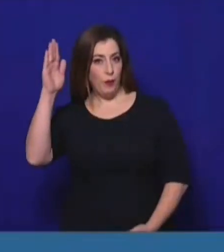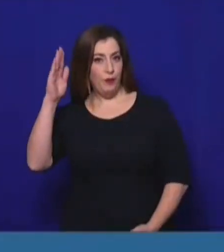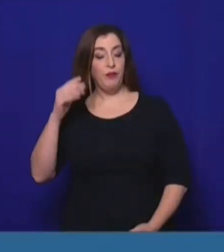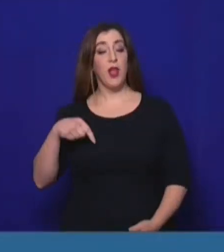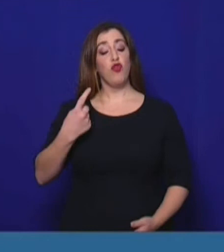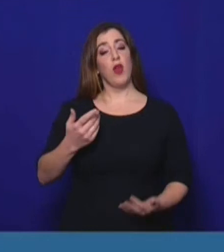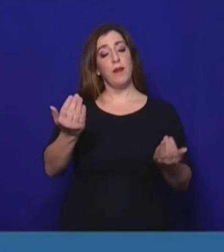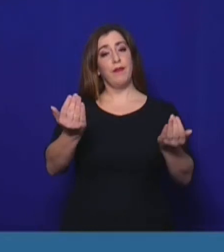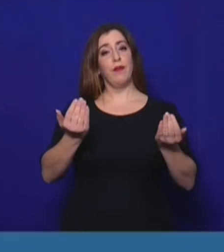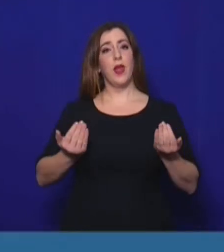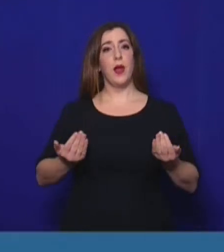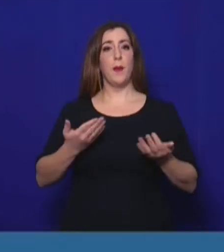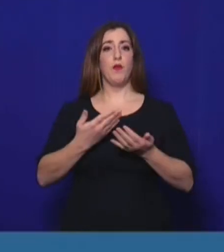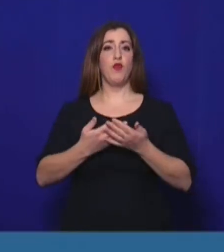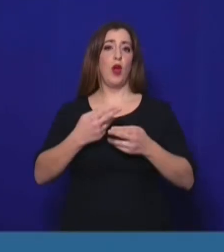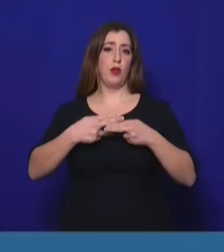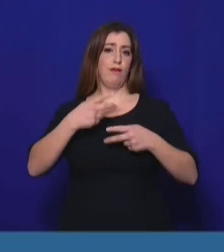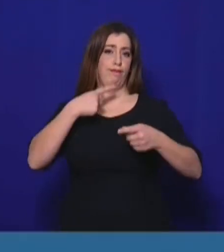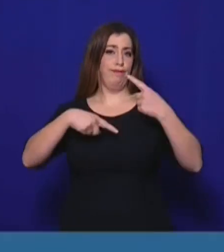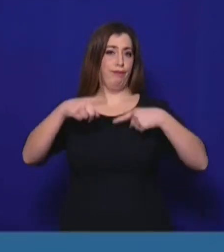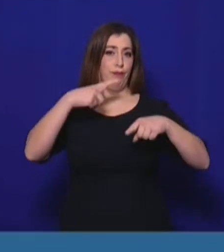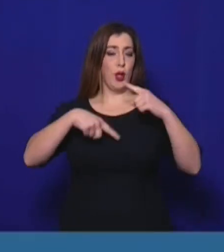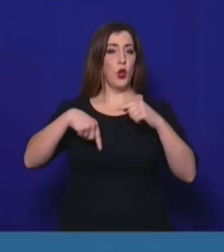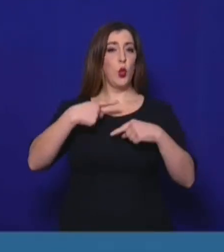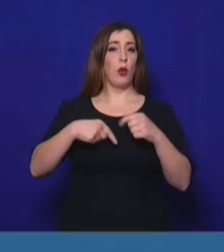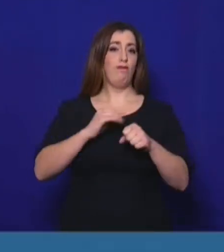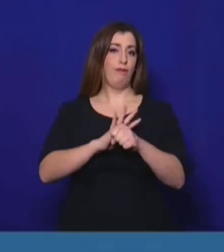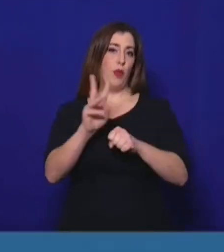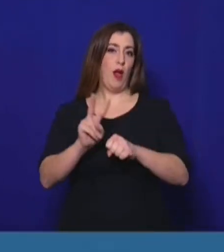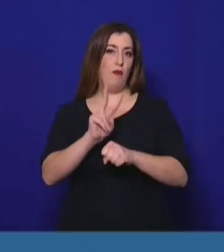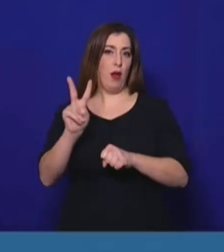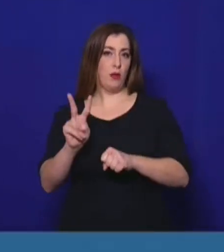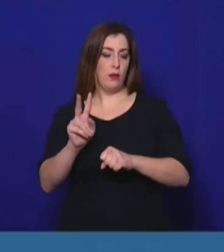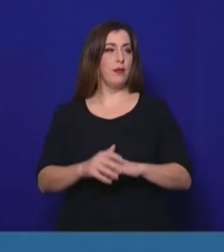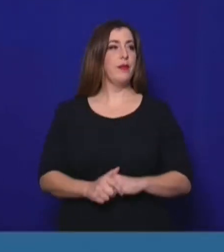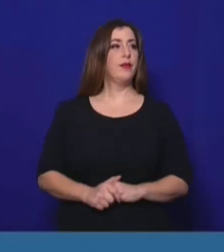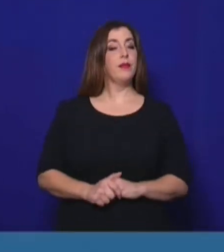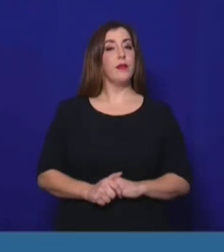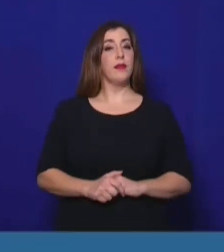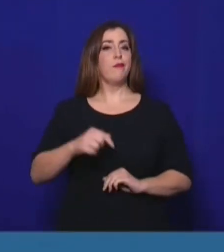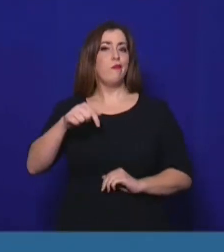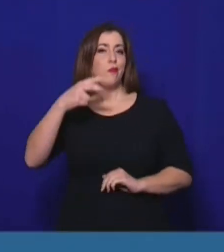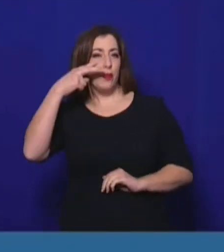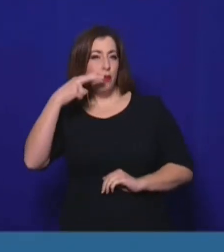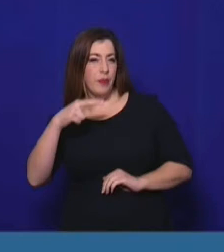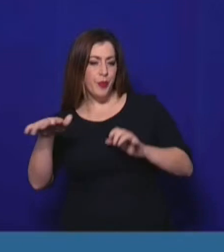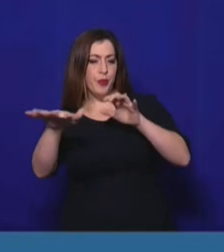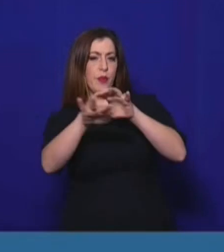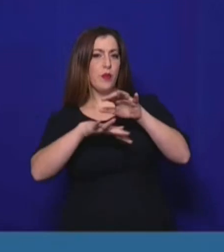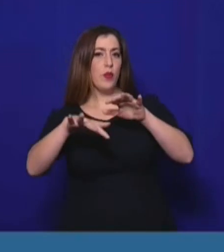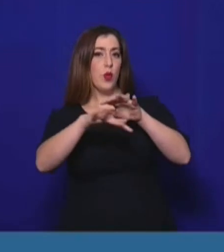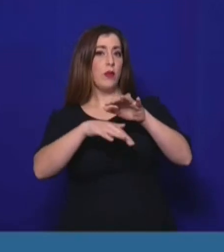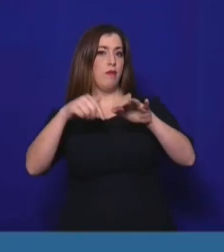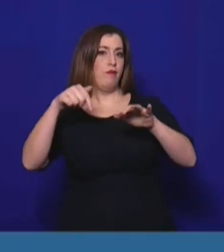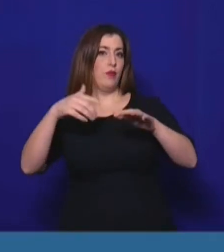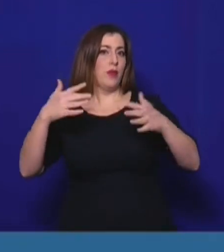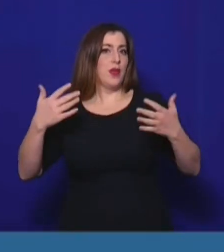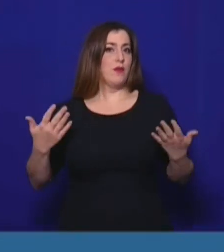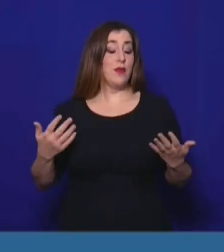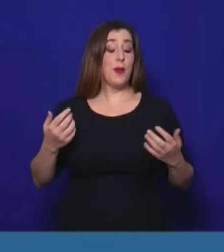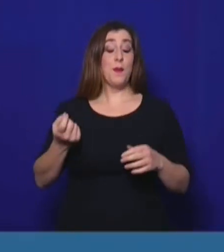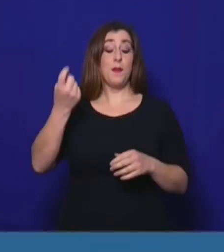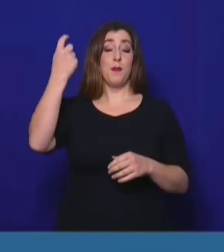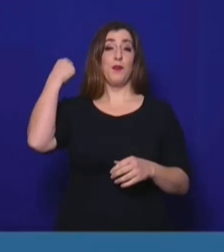Ġejna ltqajna għal dan ir-rendikont dwar il-COVID. Jekk inħarsu naqra lejn is-sitwazzjoni bħalissa, il-bieraħ għamilna